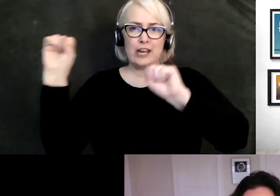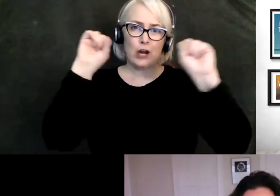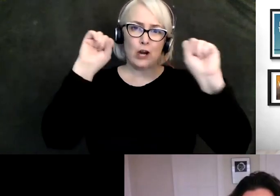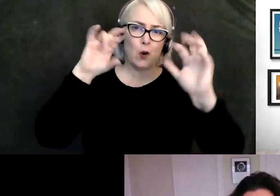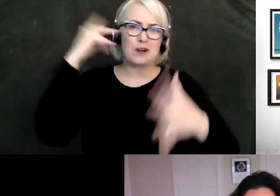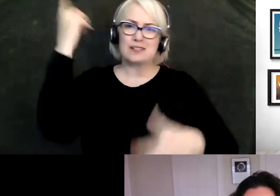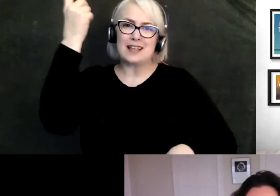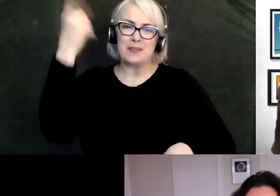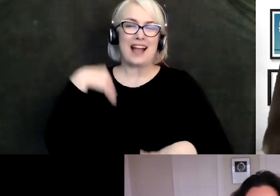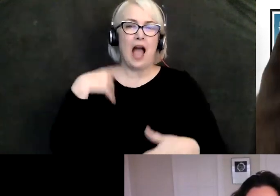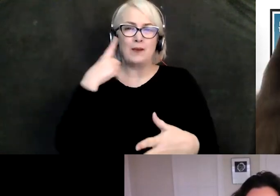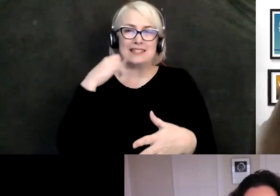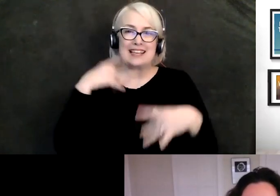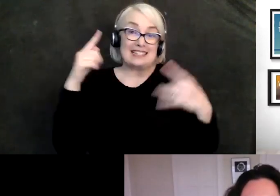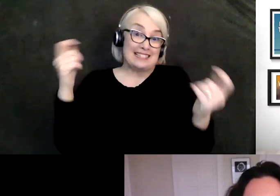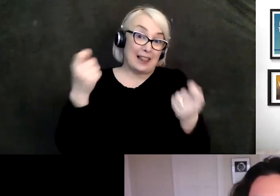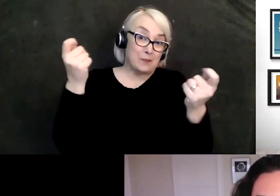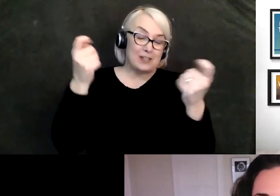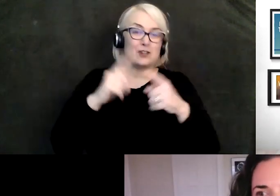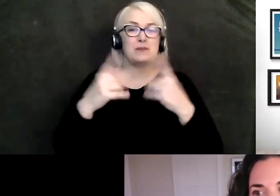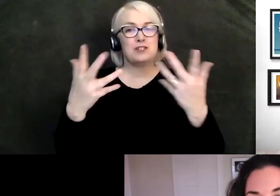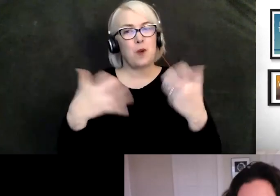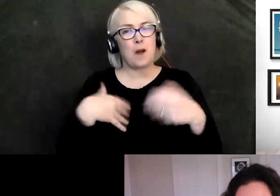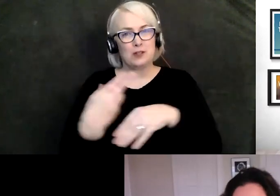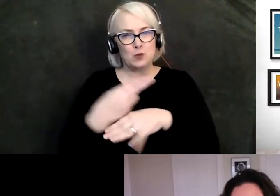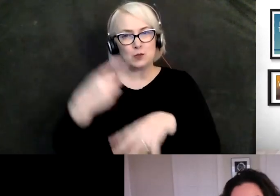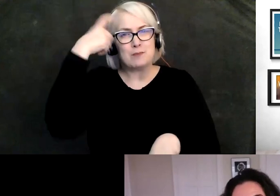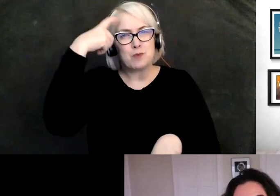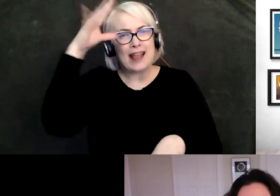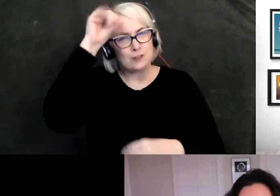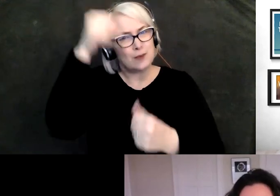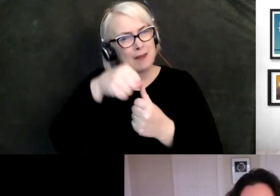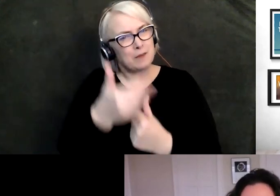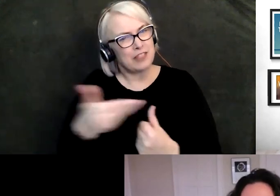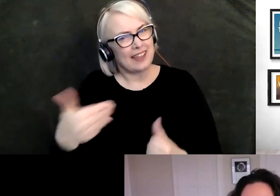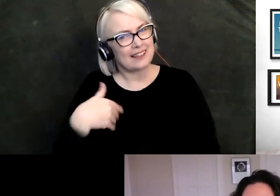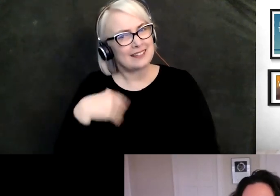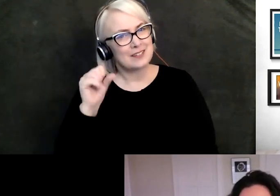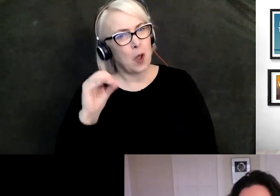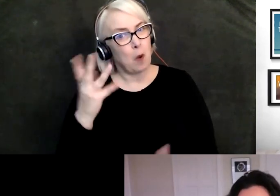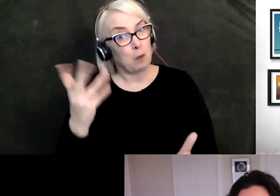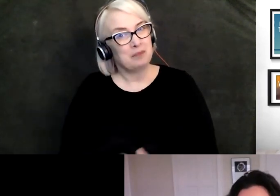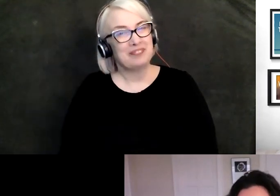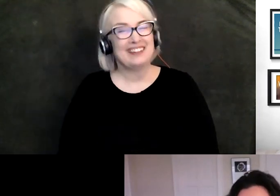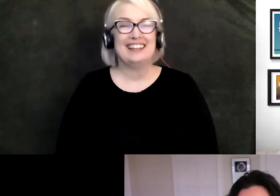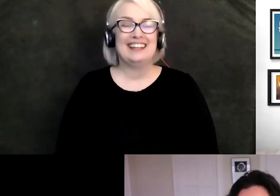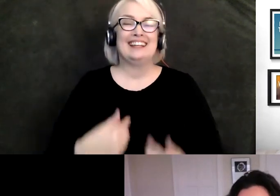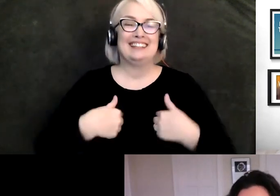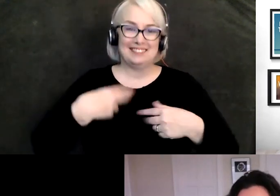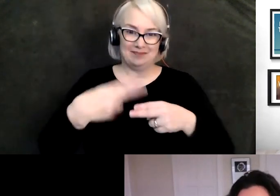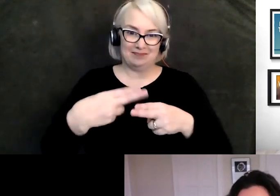was thinking celebration, but instead you're asking me to use my brain and remember things. So I